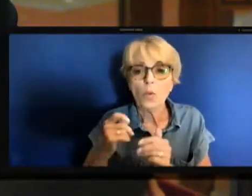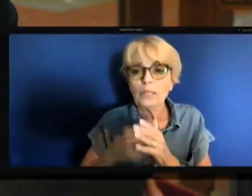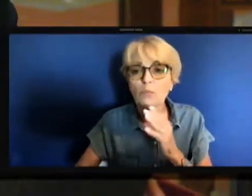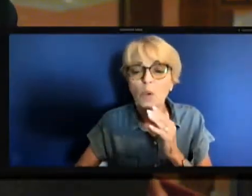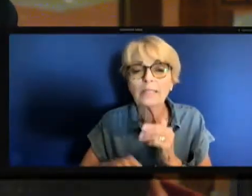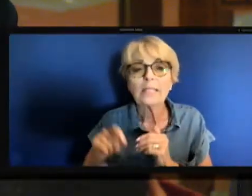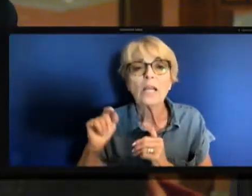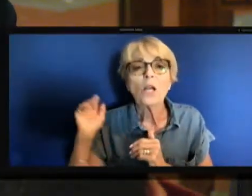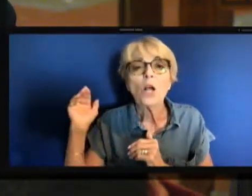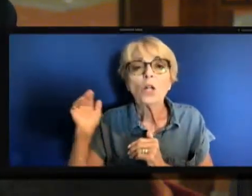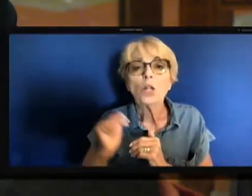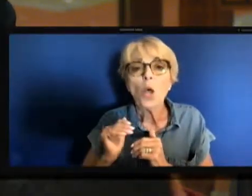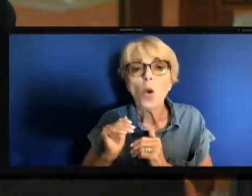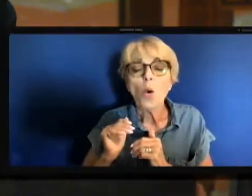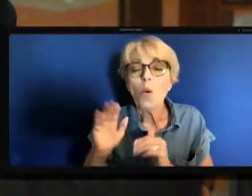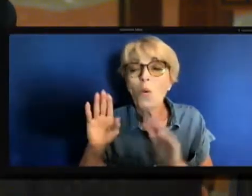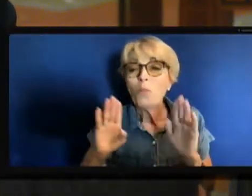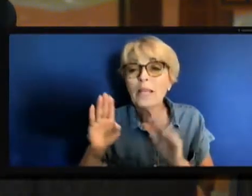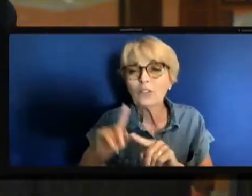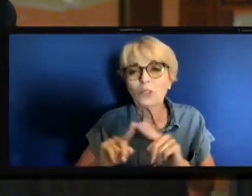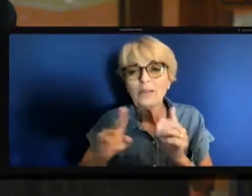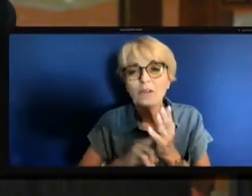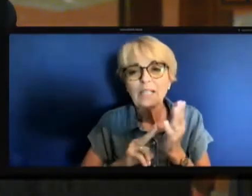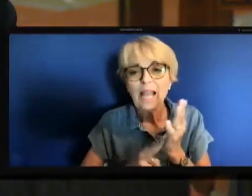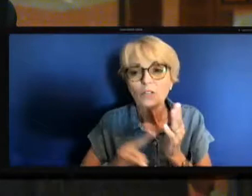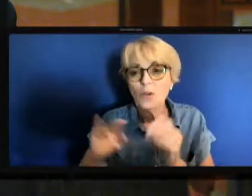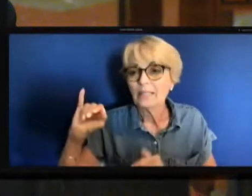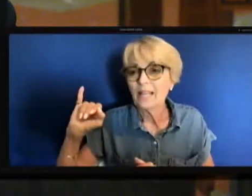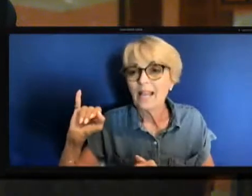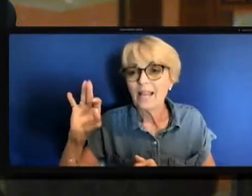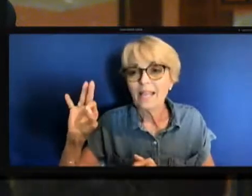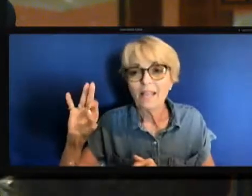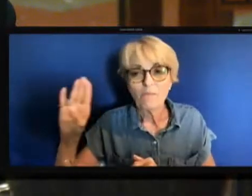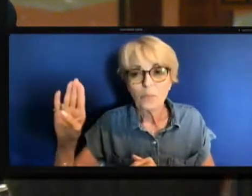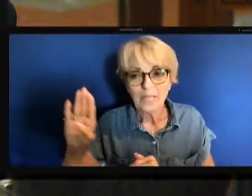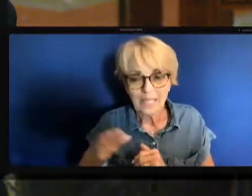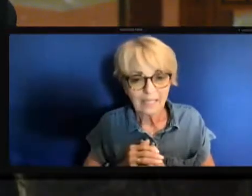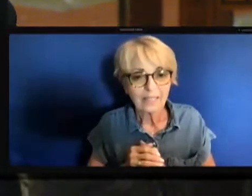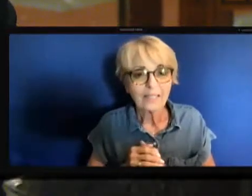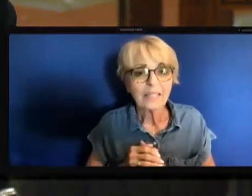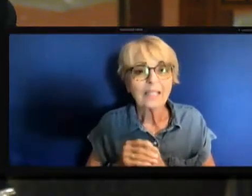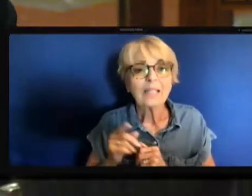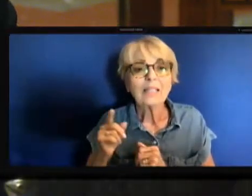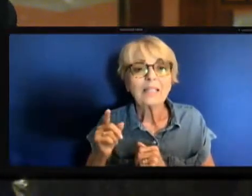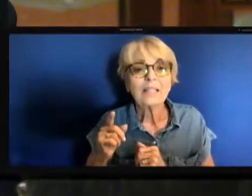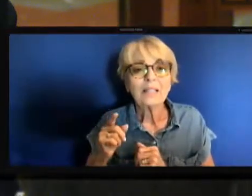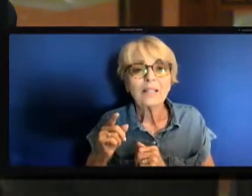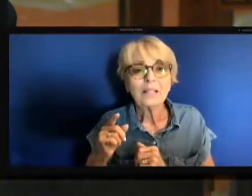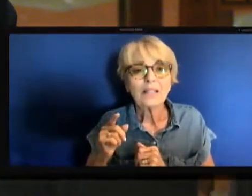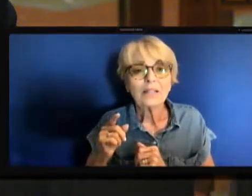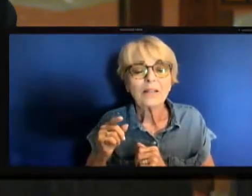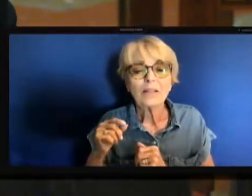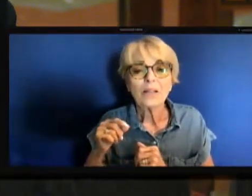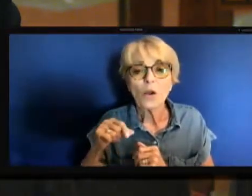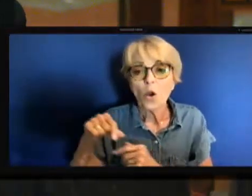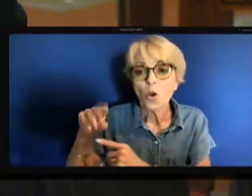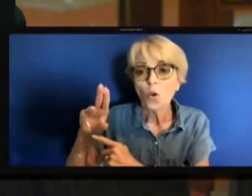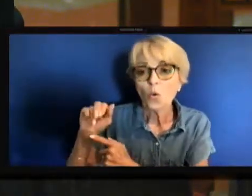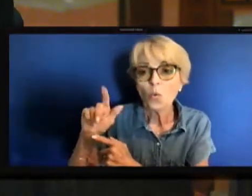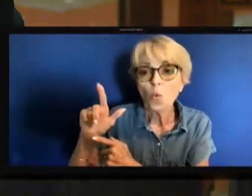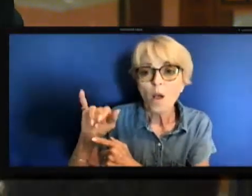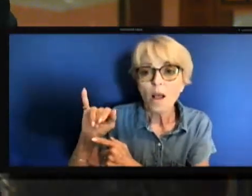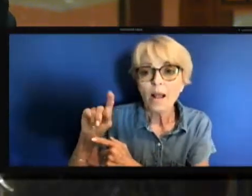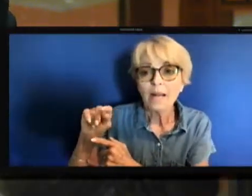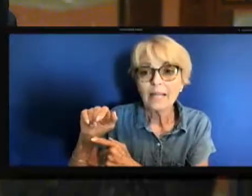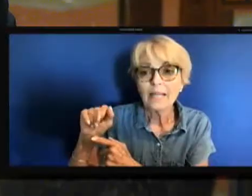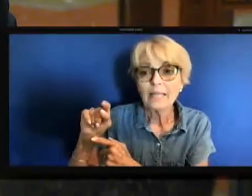the IFB, invitation for bid. Understood. We don't, there are both qualitative and quantitative